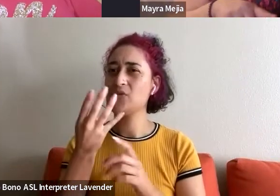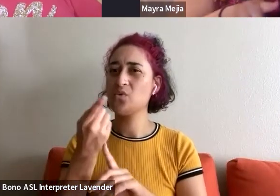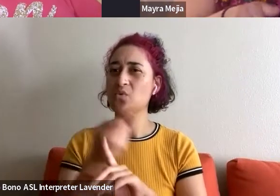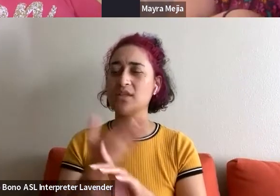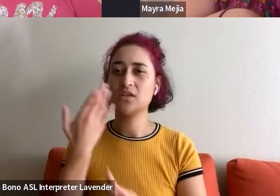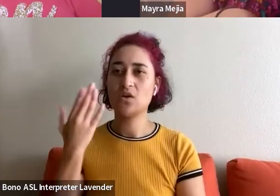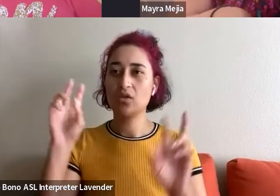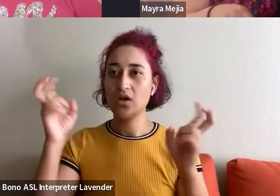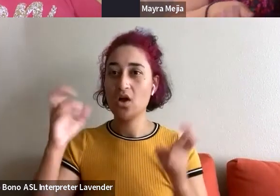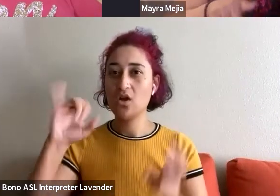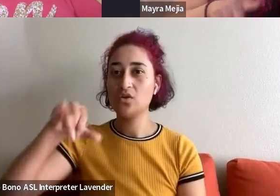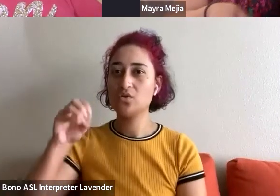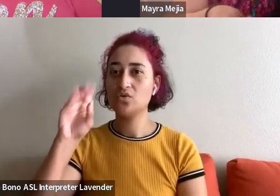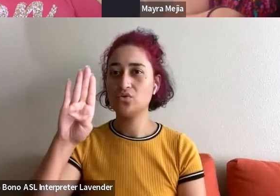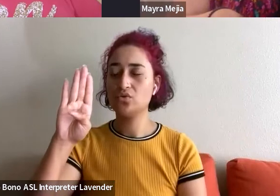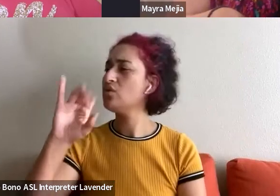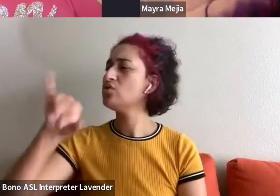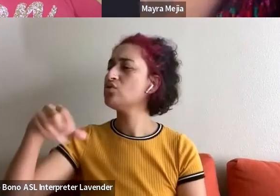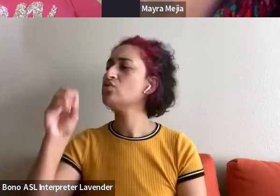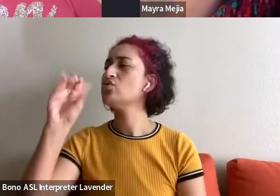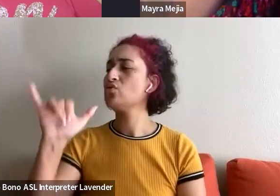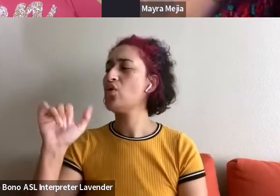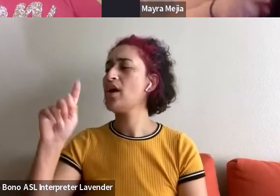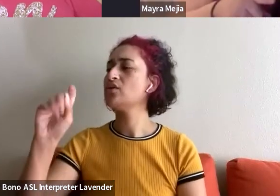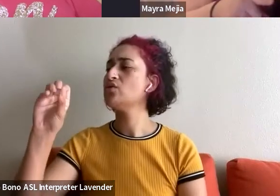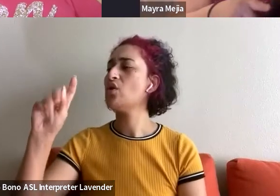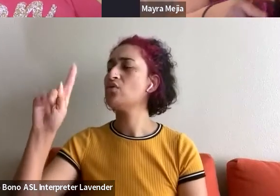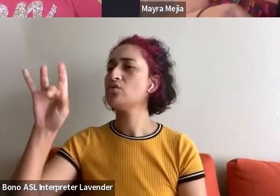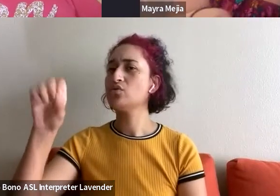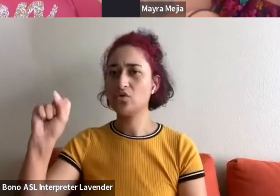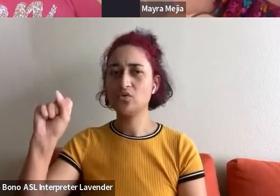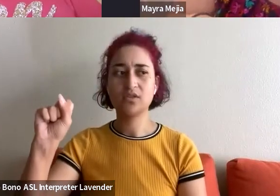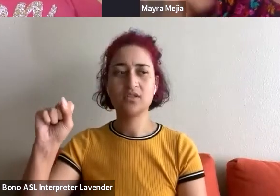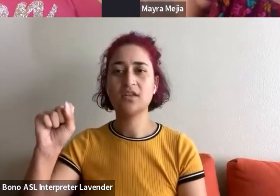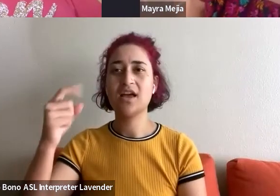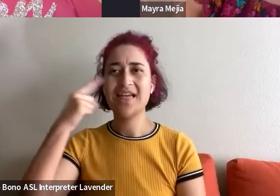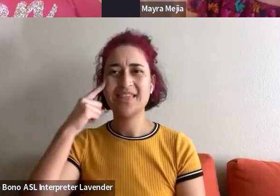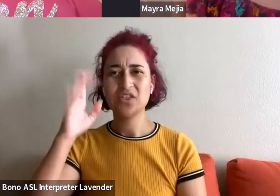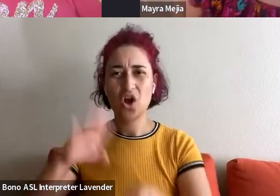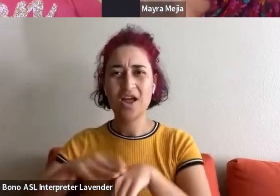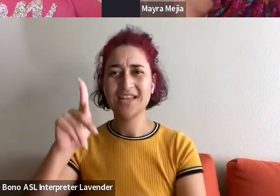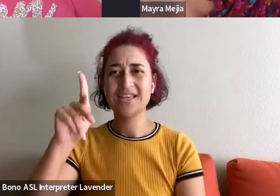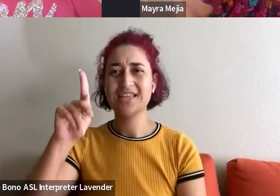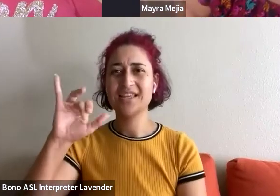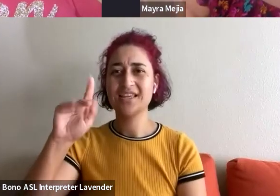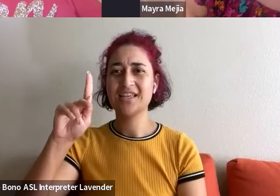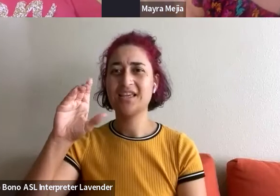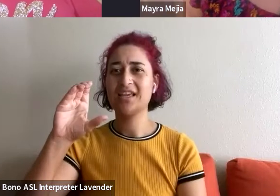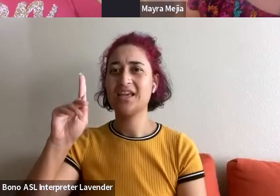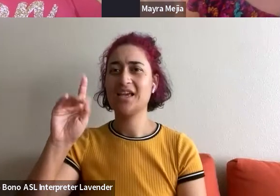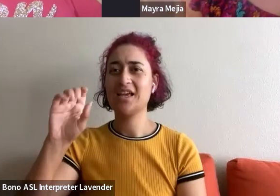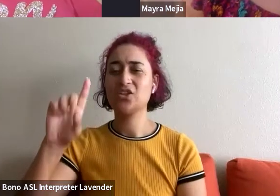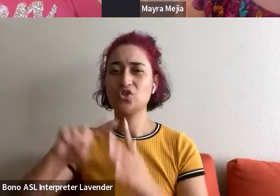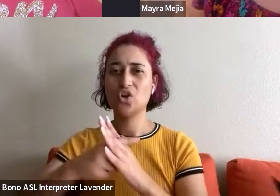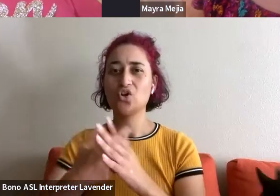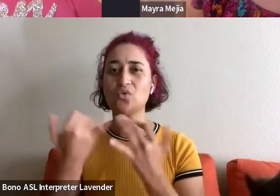called Joy Toast, and they just launched. I think they're not even launched yet. They're on a Kickstarter. Yes. Yeah.